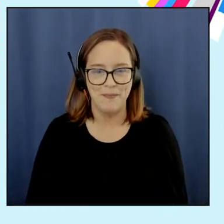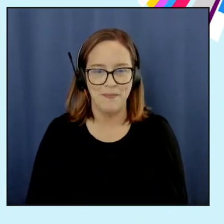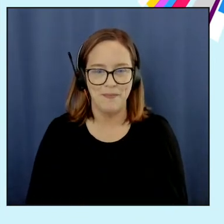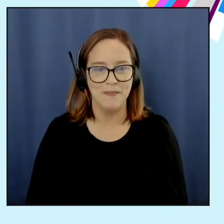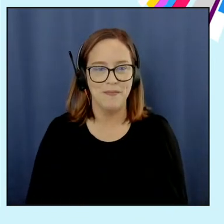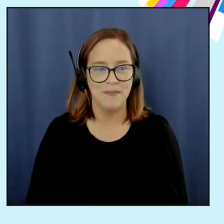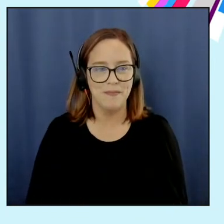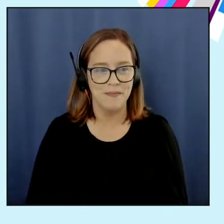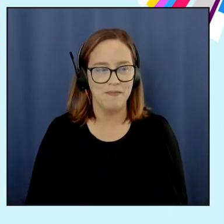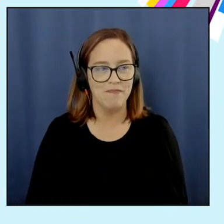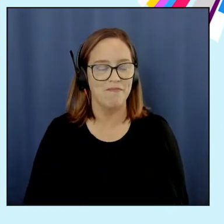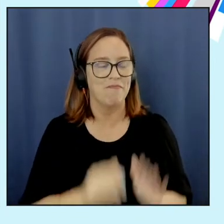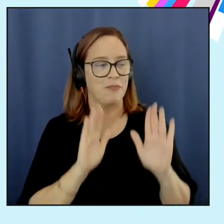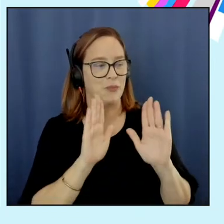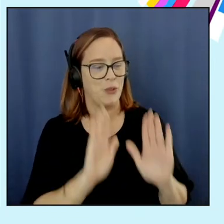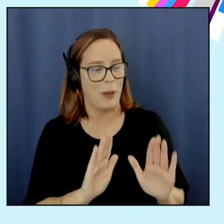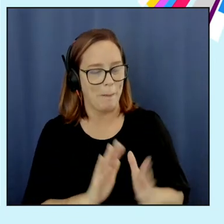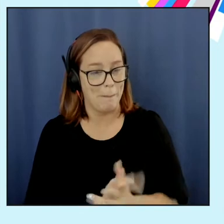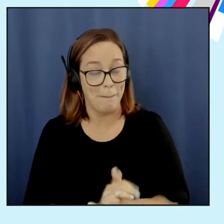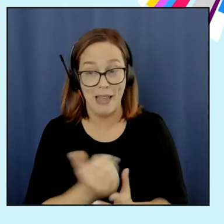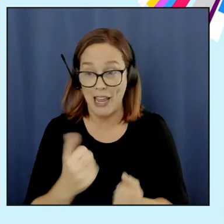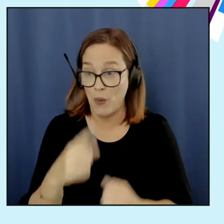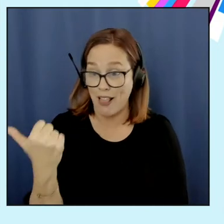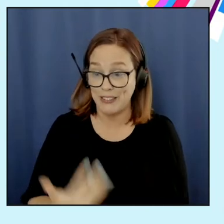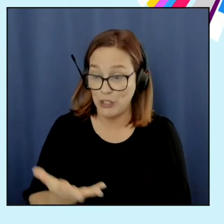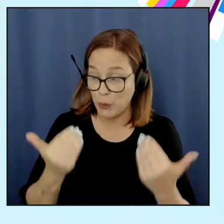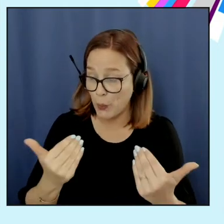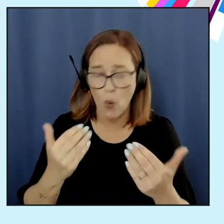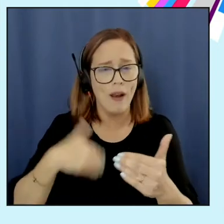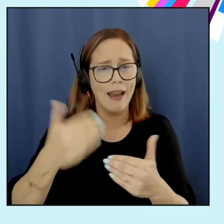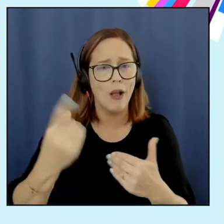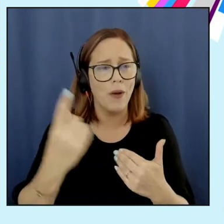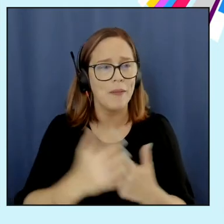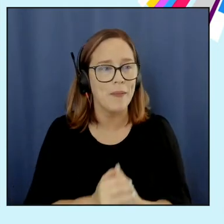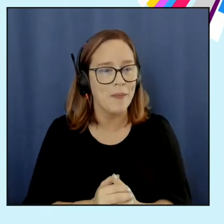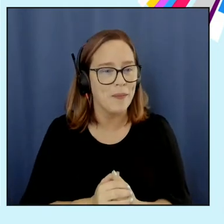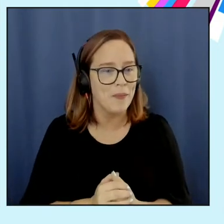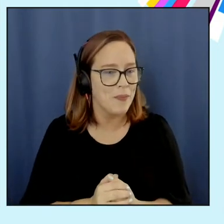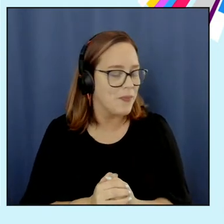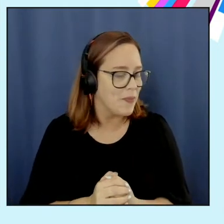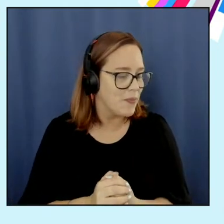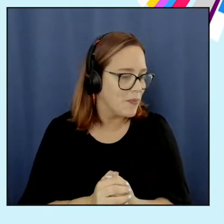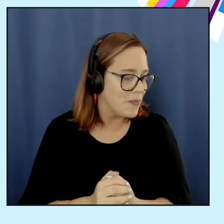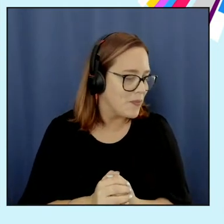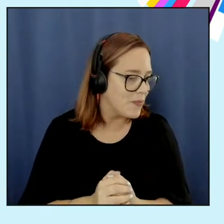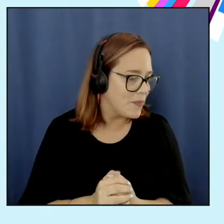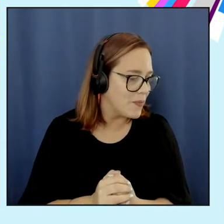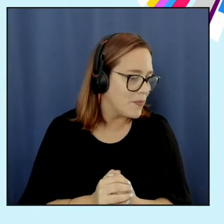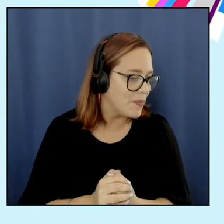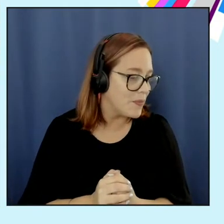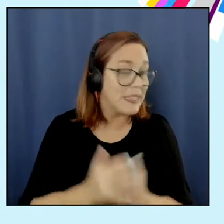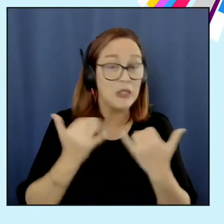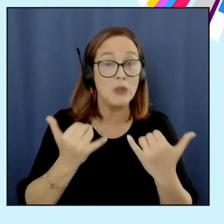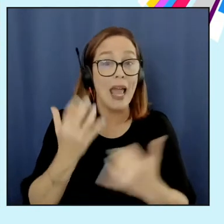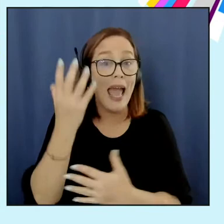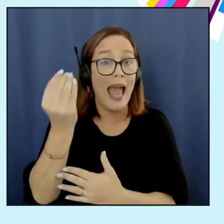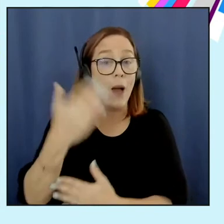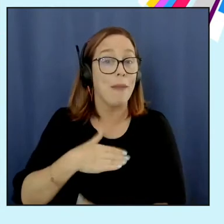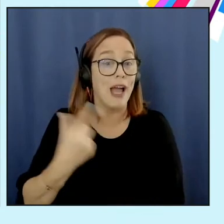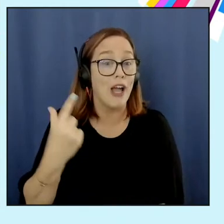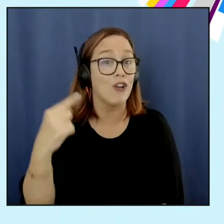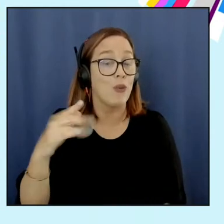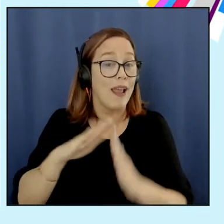It's great. Anybody else want to jump in, or should I go to the next one? Today I went out to my greenhouse and saw the most